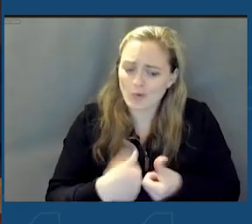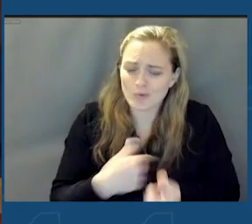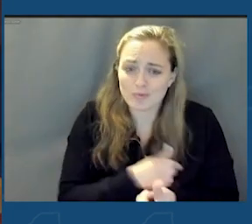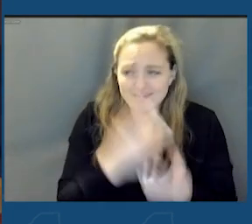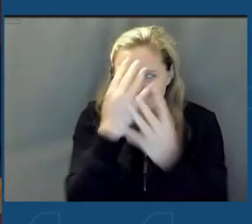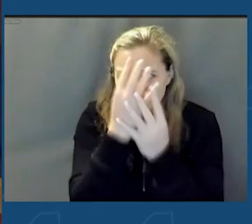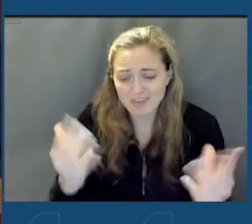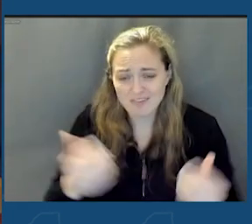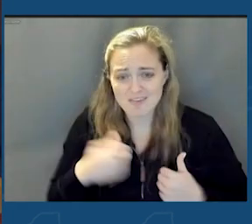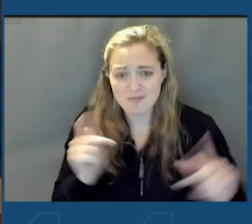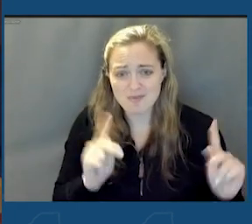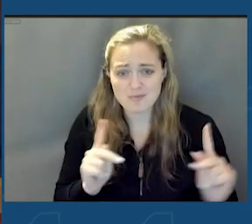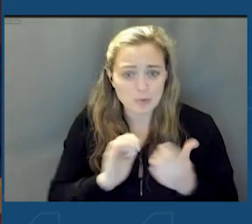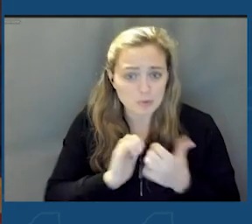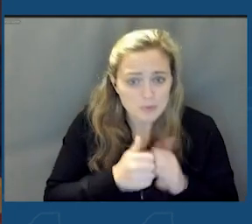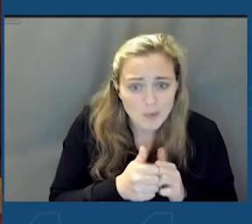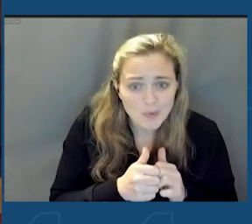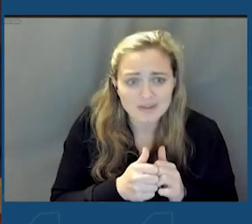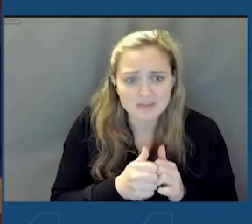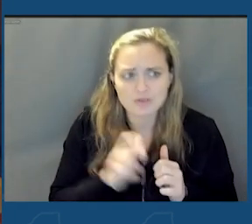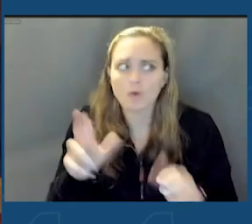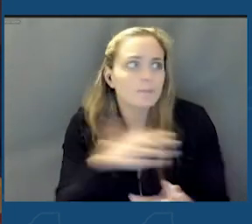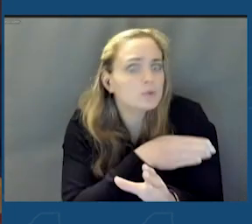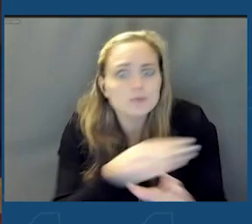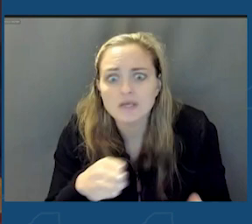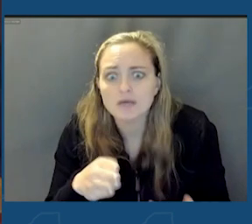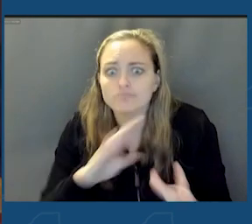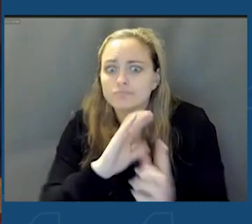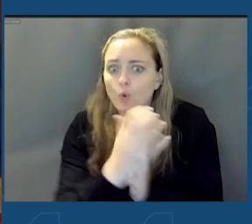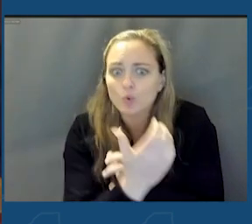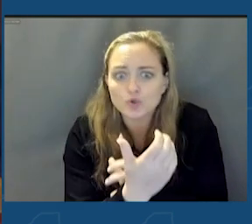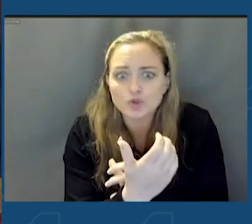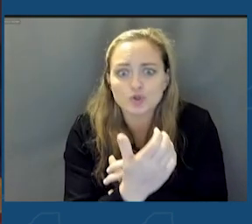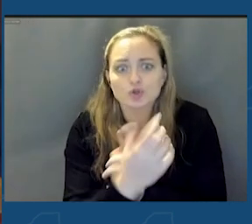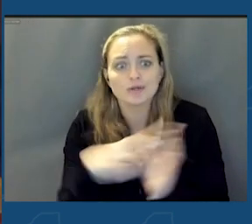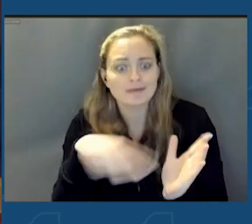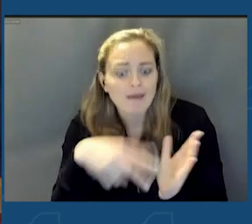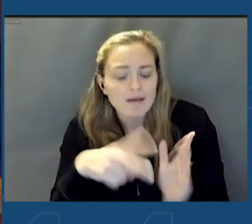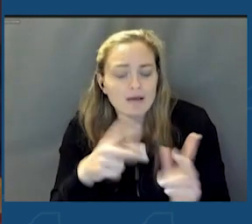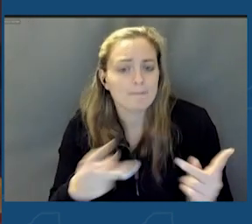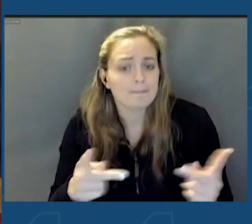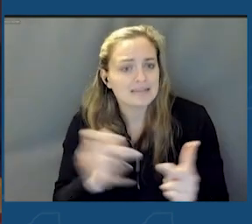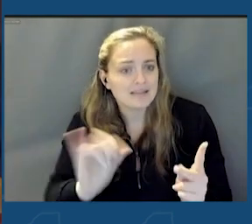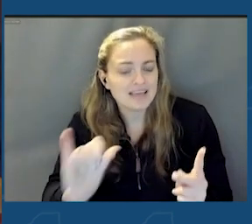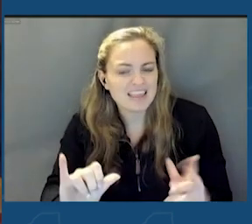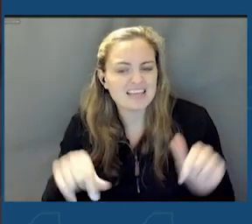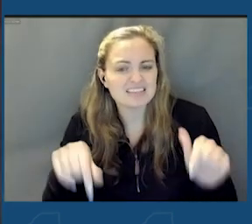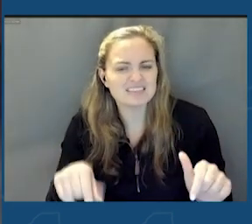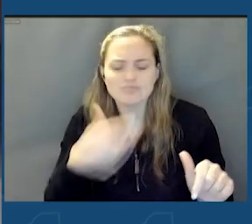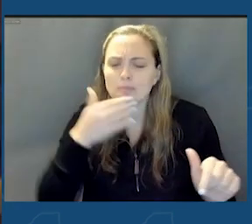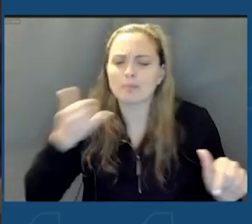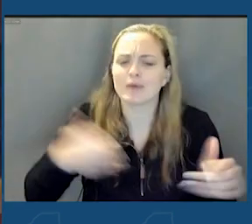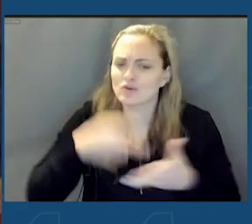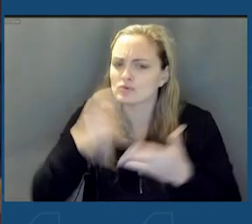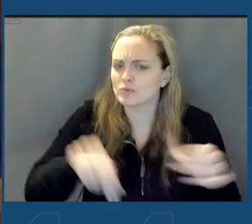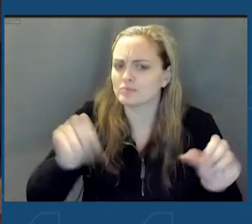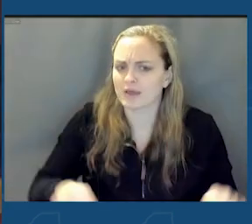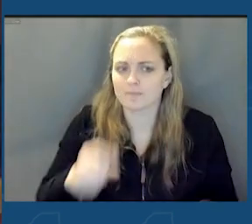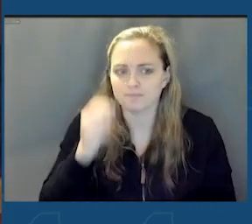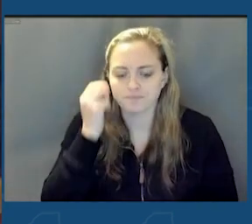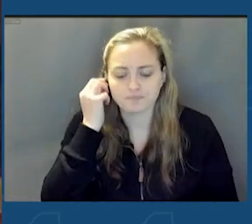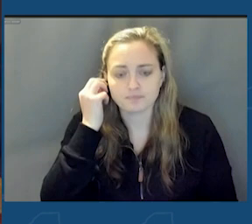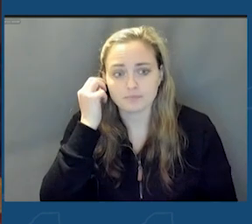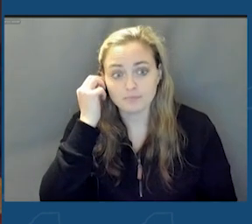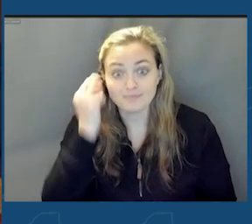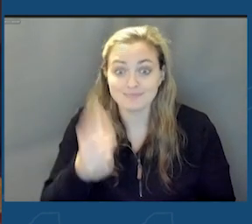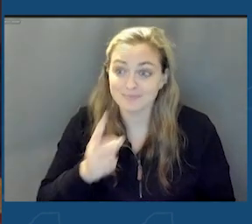through sports or music and culture and dance at places like this, they can have a better outcome. So I'm going to get him up